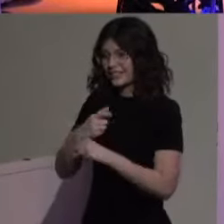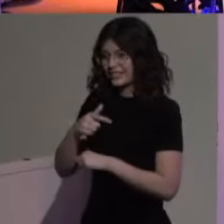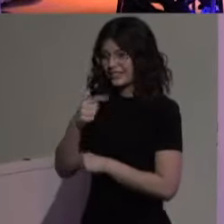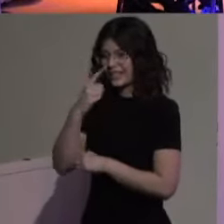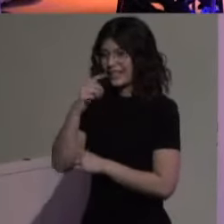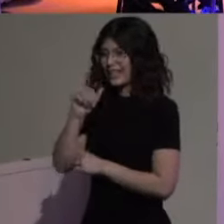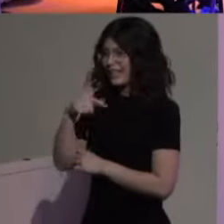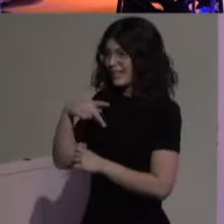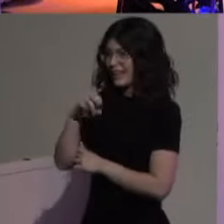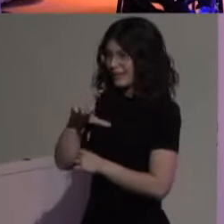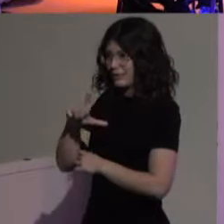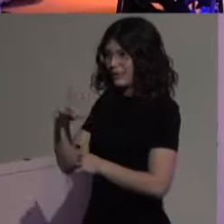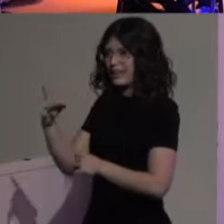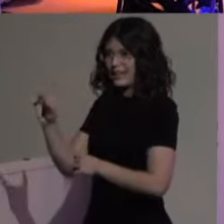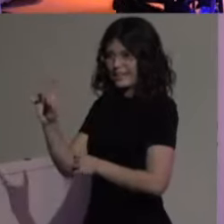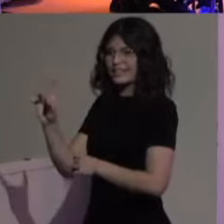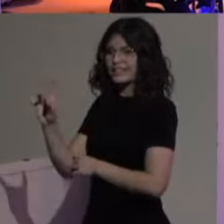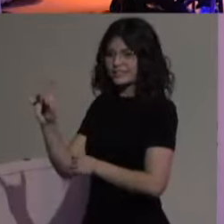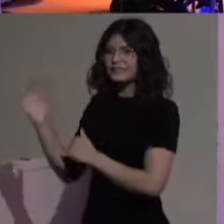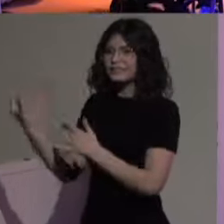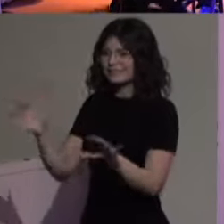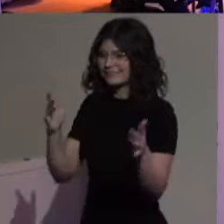April 8th.